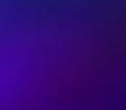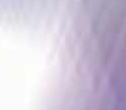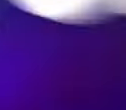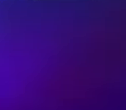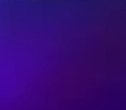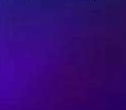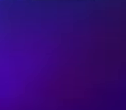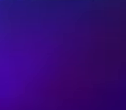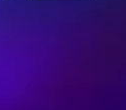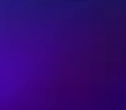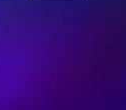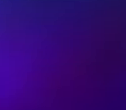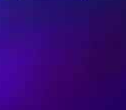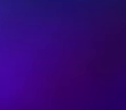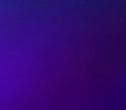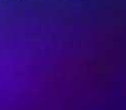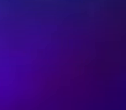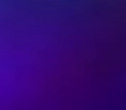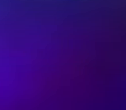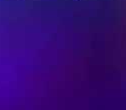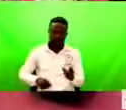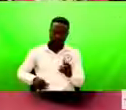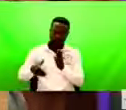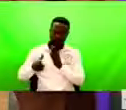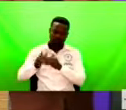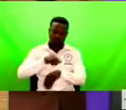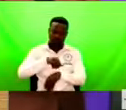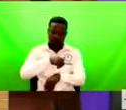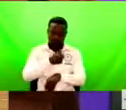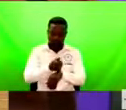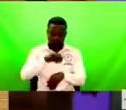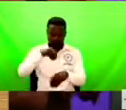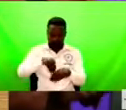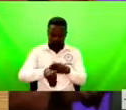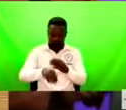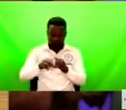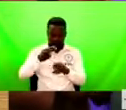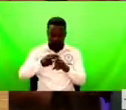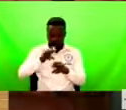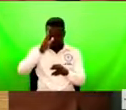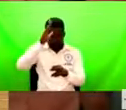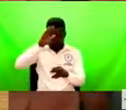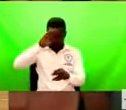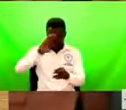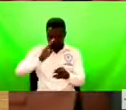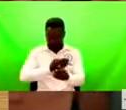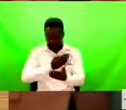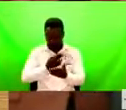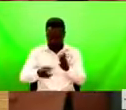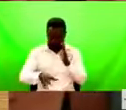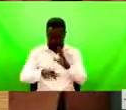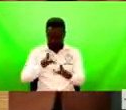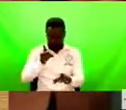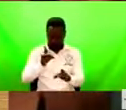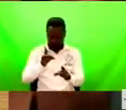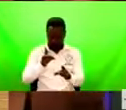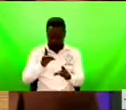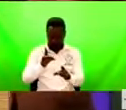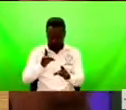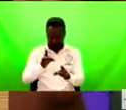Jesus' name we pray. Lord God Almighty, in the name of God the Father, Son, and Holy Spirit,